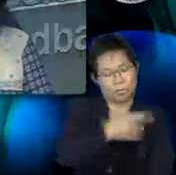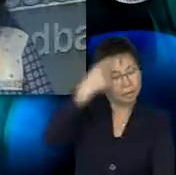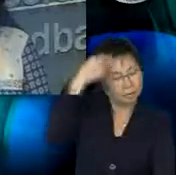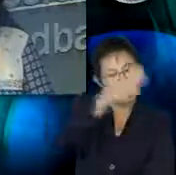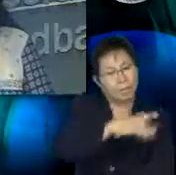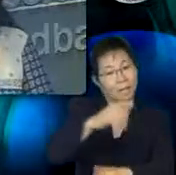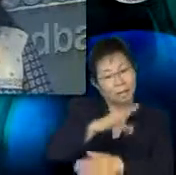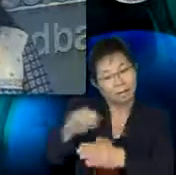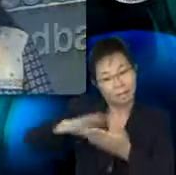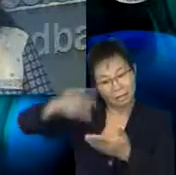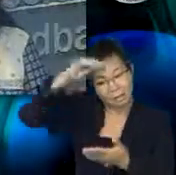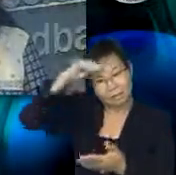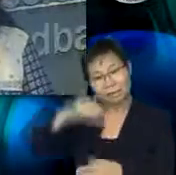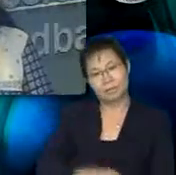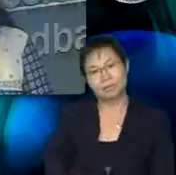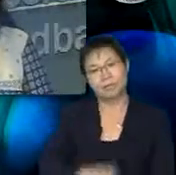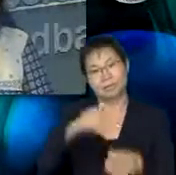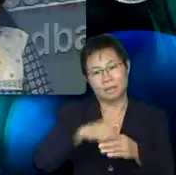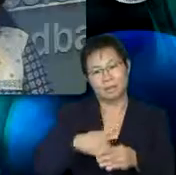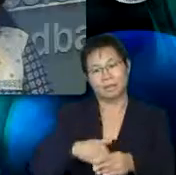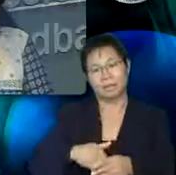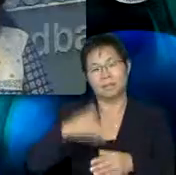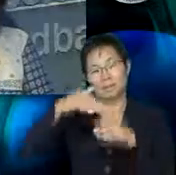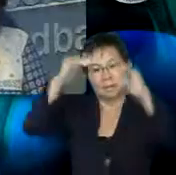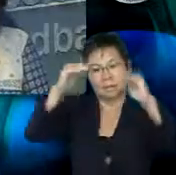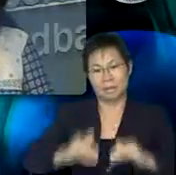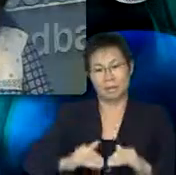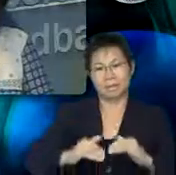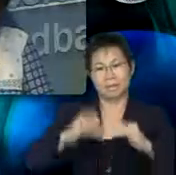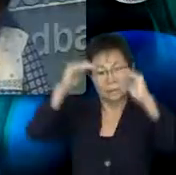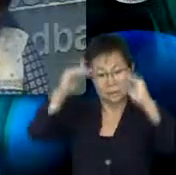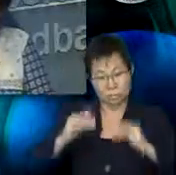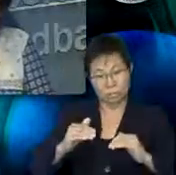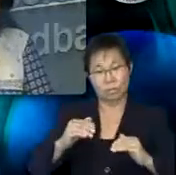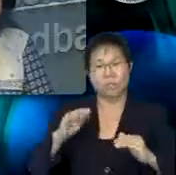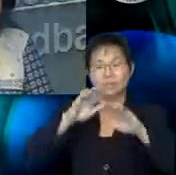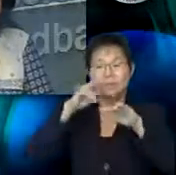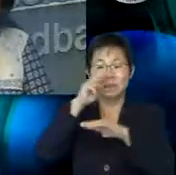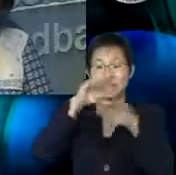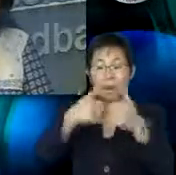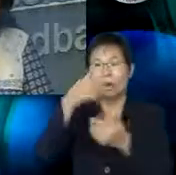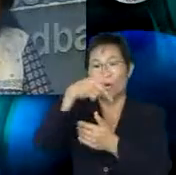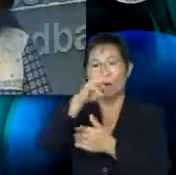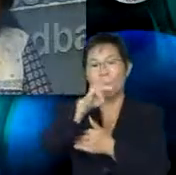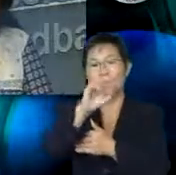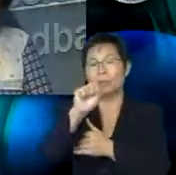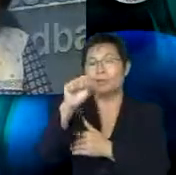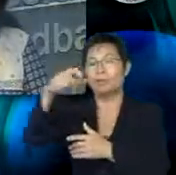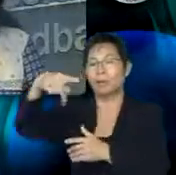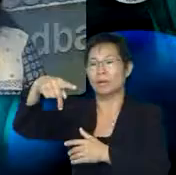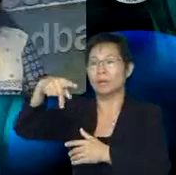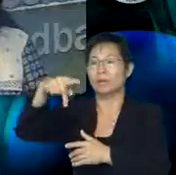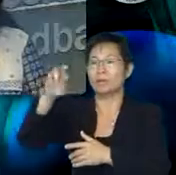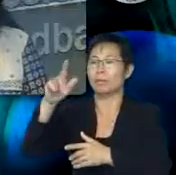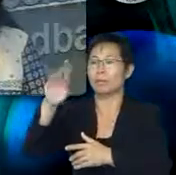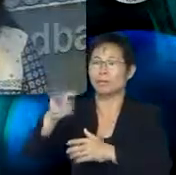and learning. In the following segment, you will see how Ms. Krita uses the inductive